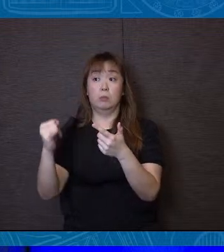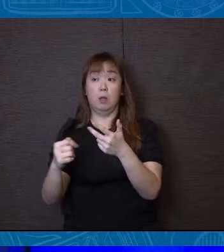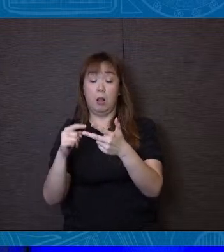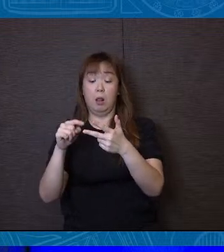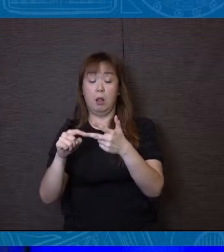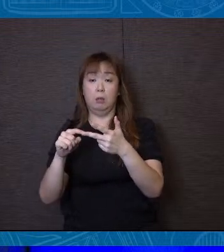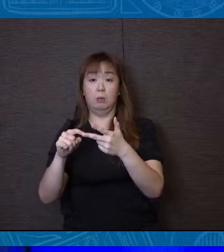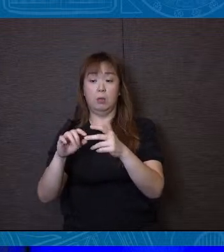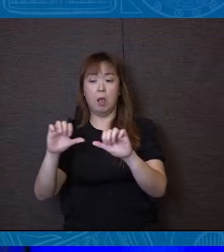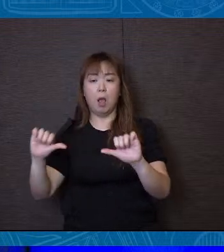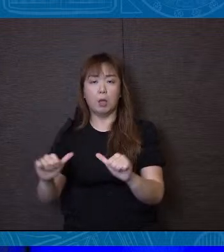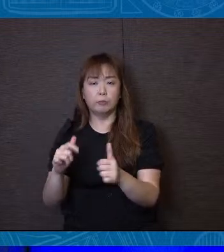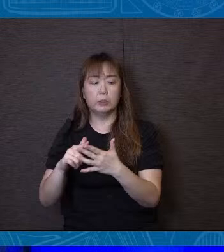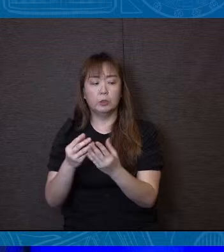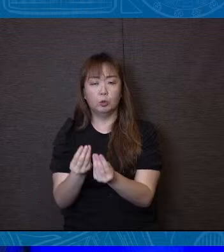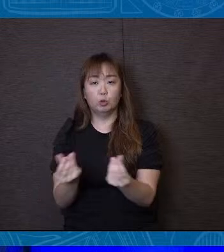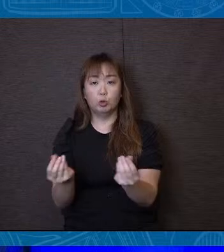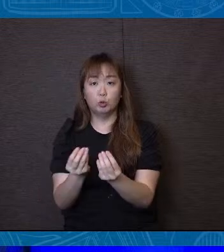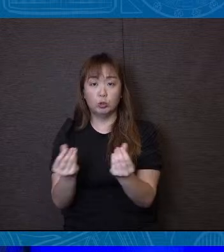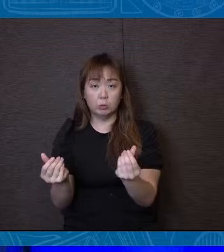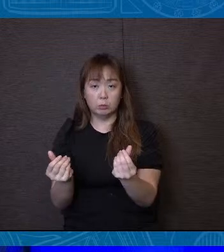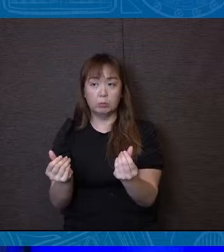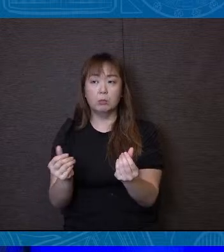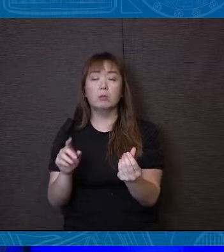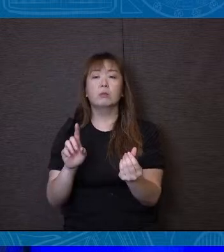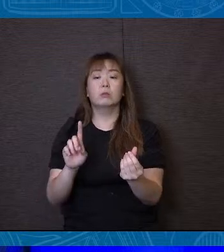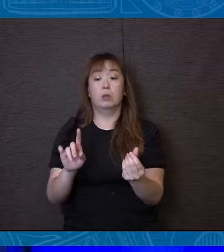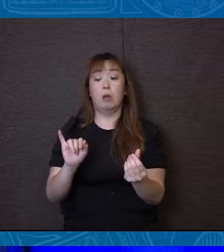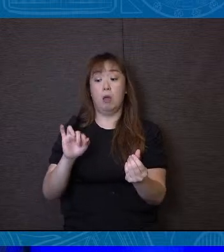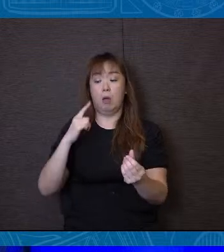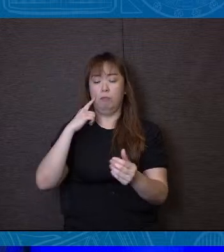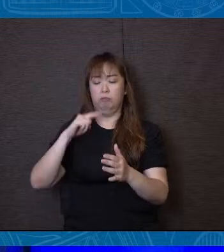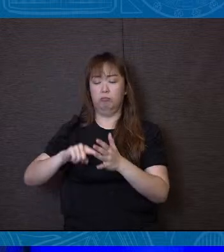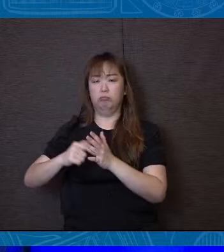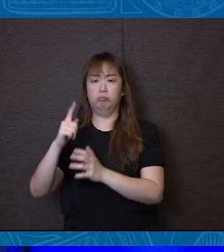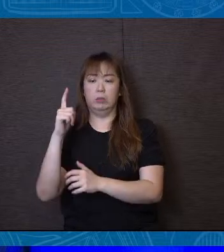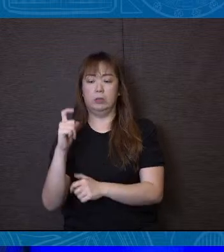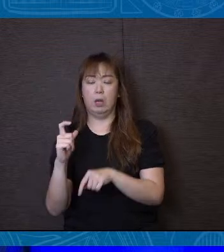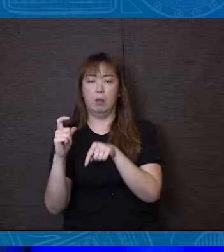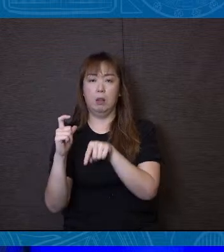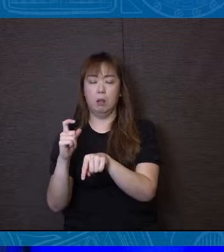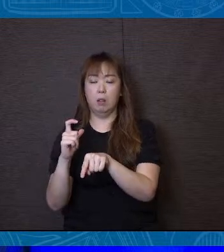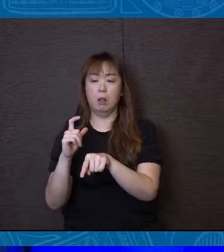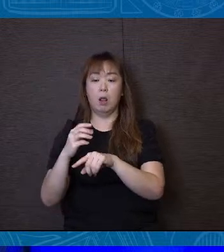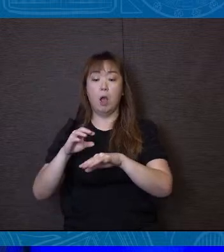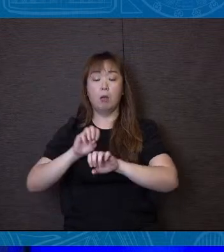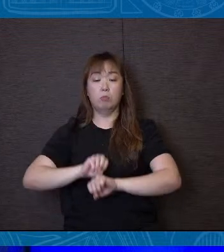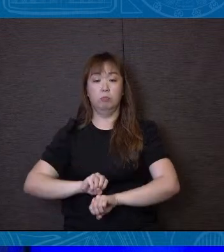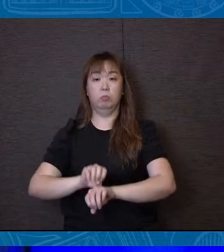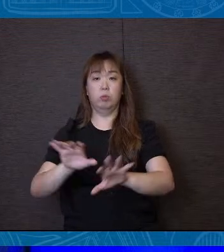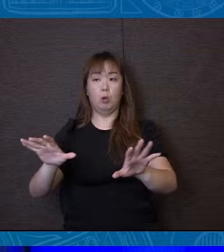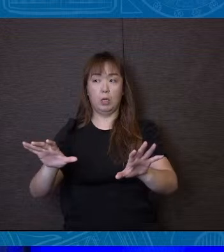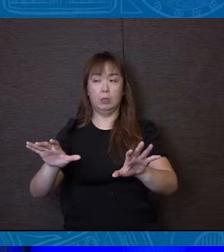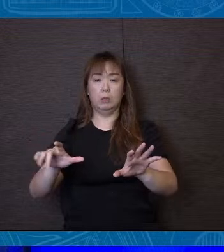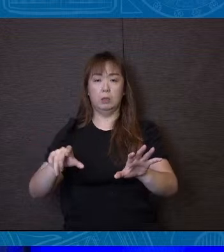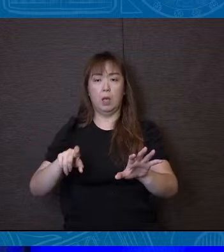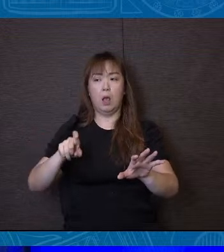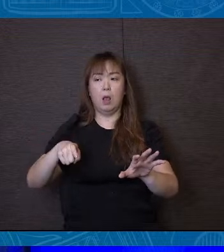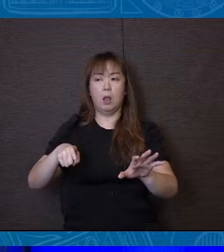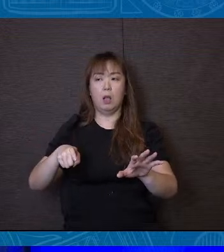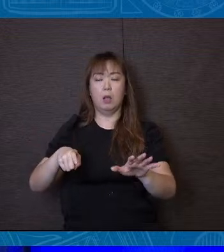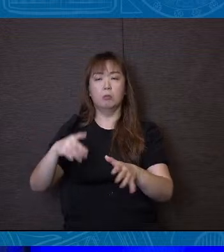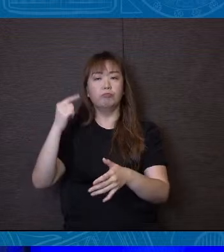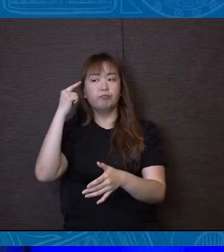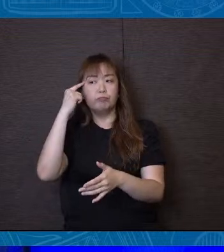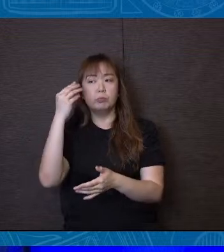connectivity solutions, and also if you want to implement cell broadcasting, we would be able to have help and the RFPs and the costing